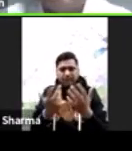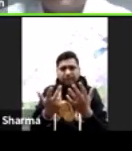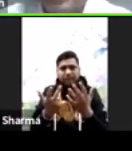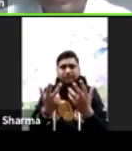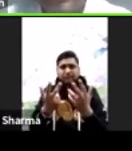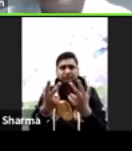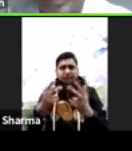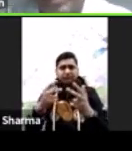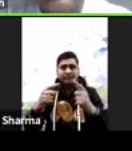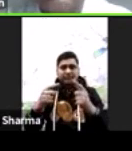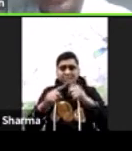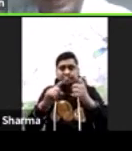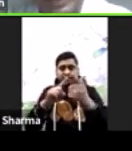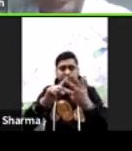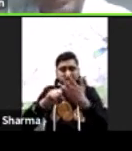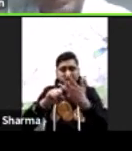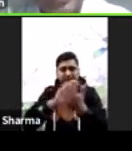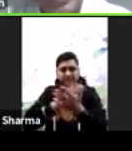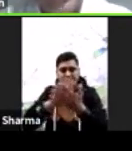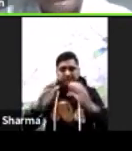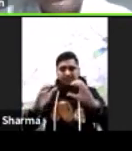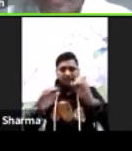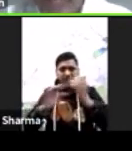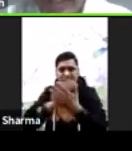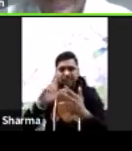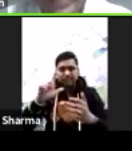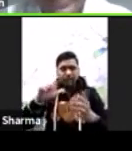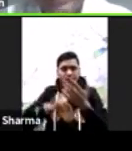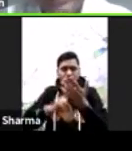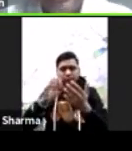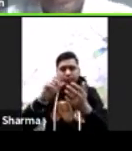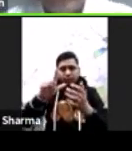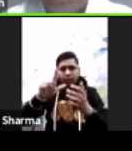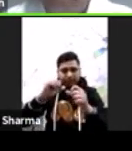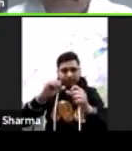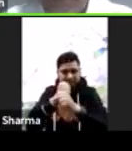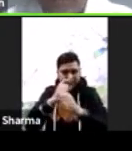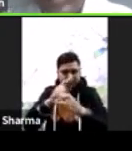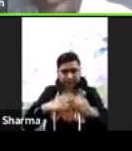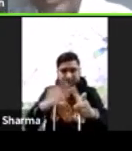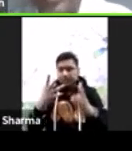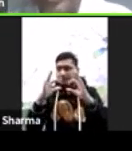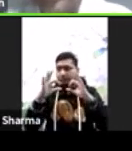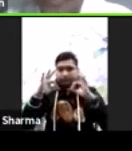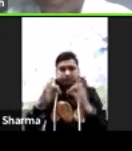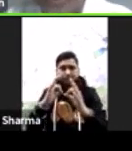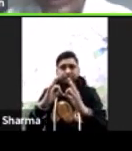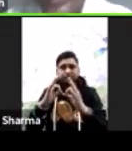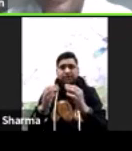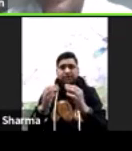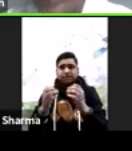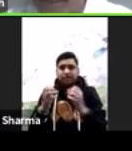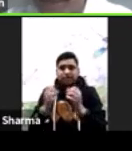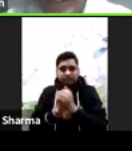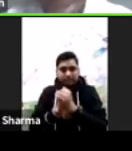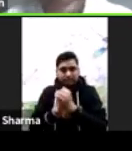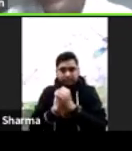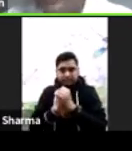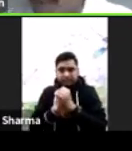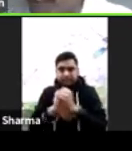for the benefit of the larger society. The team behind the scene, Anurag for the sponsorship, Pramodini,